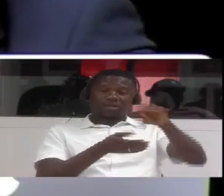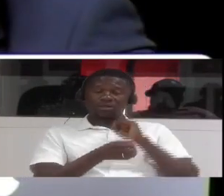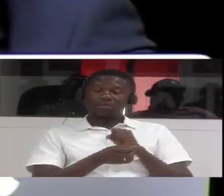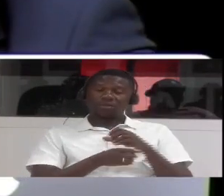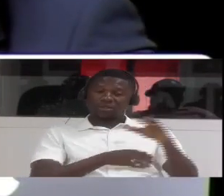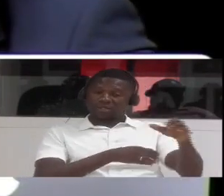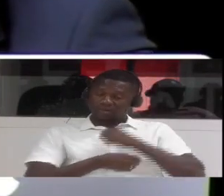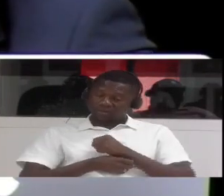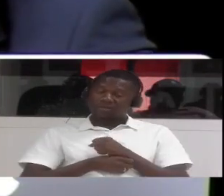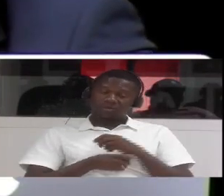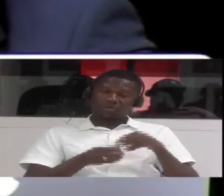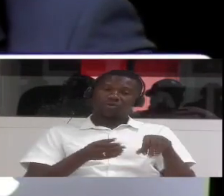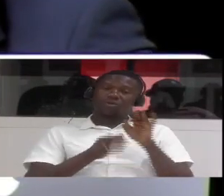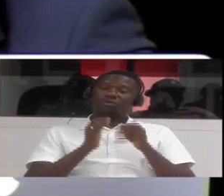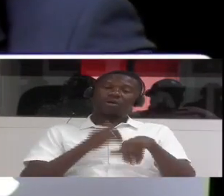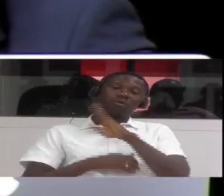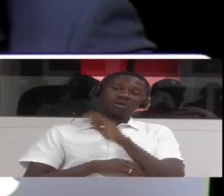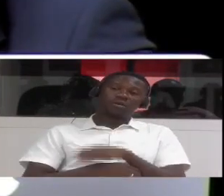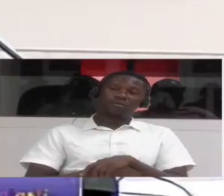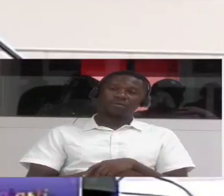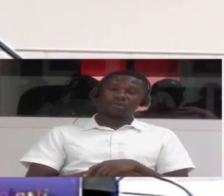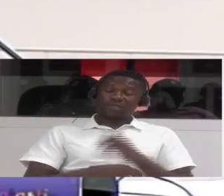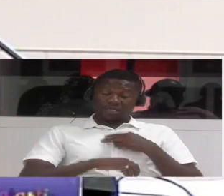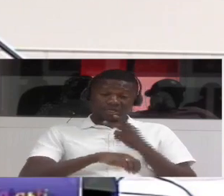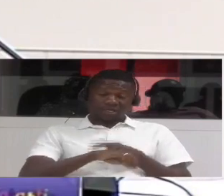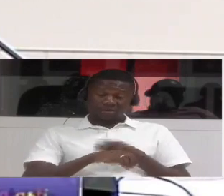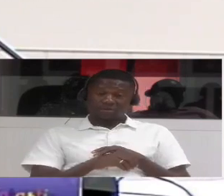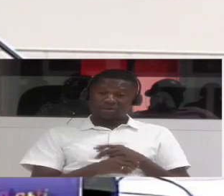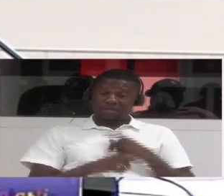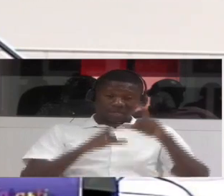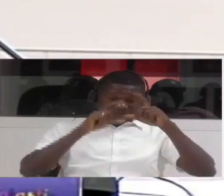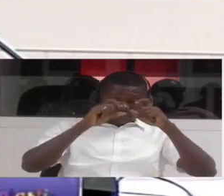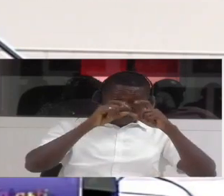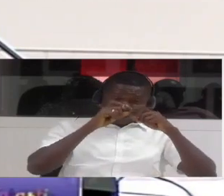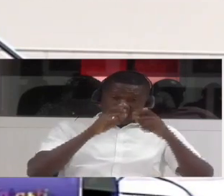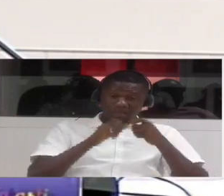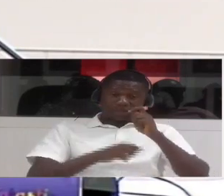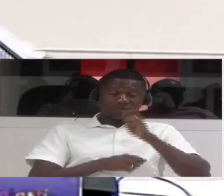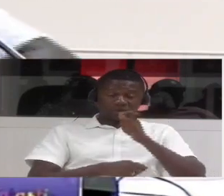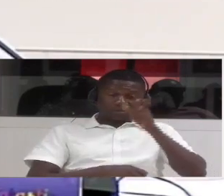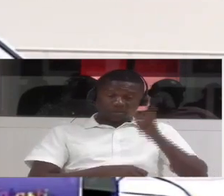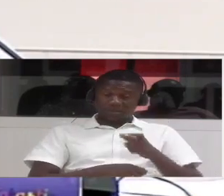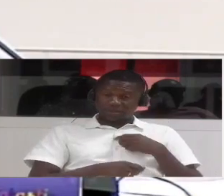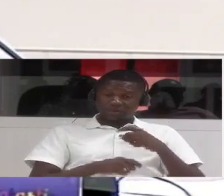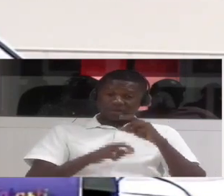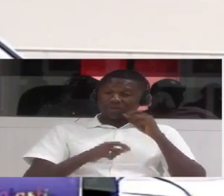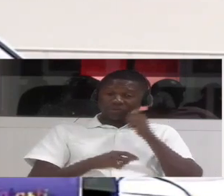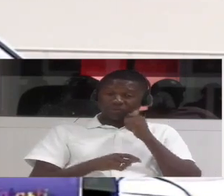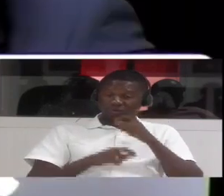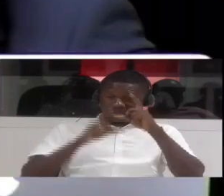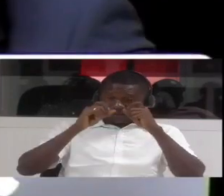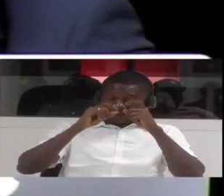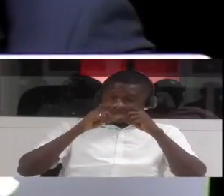Cameras were dangerous equipment during that time for journalists. You take pictures, you get arrested. We've seen quite a few of that happening.